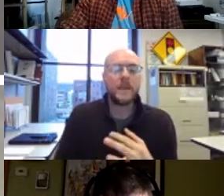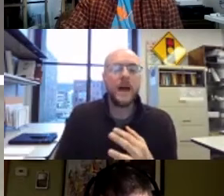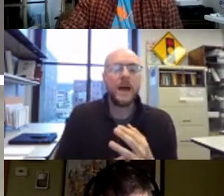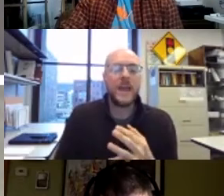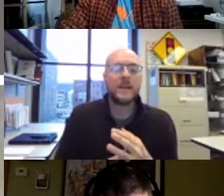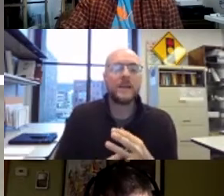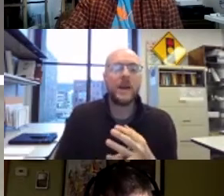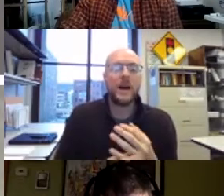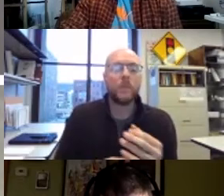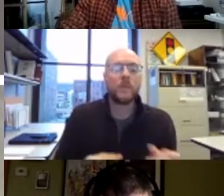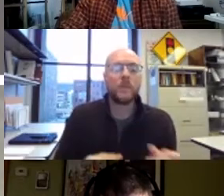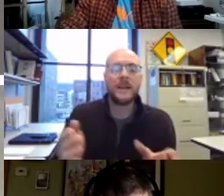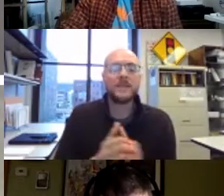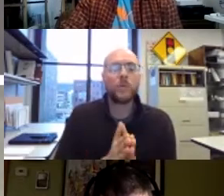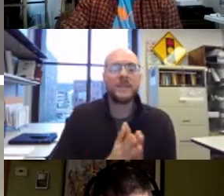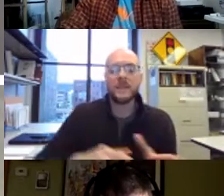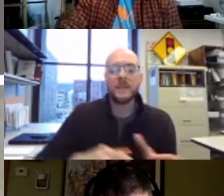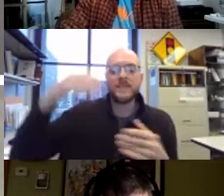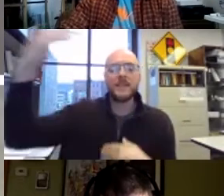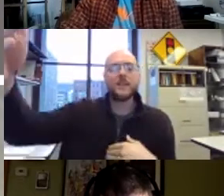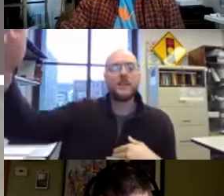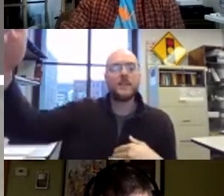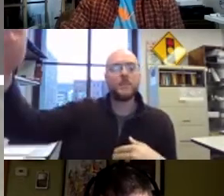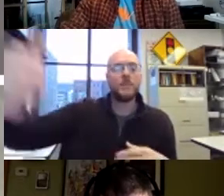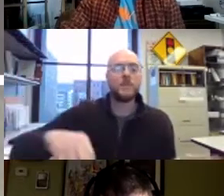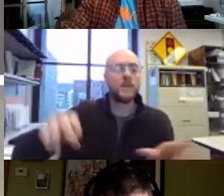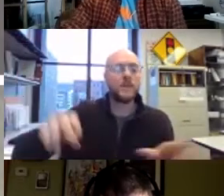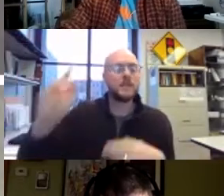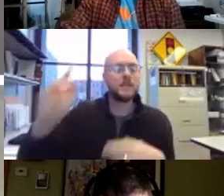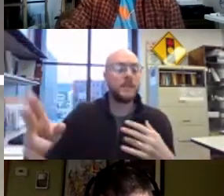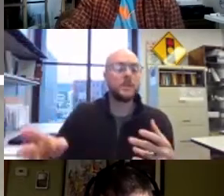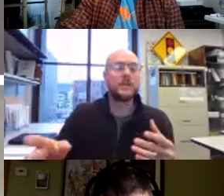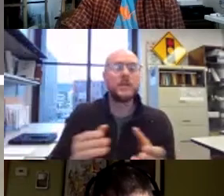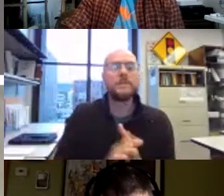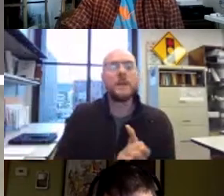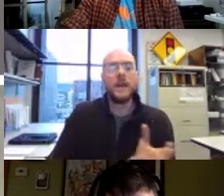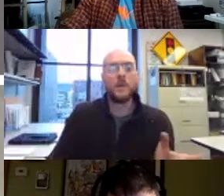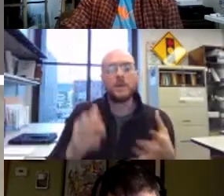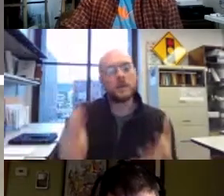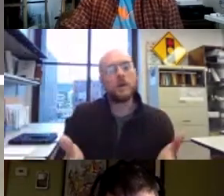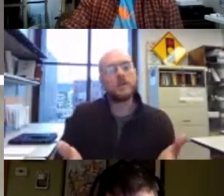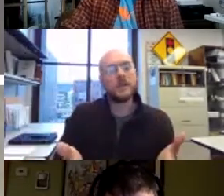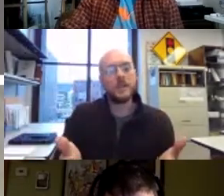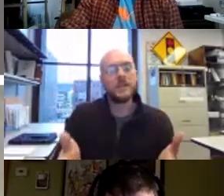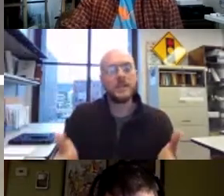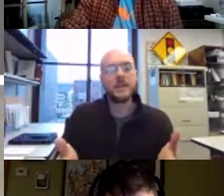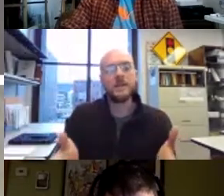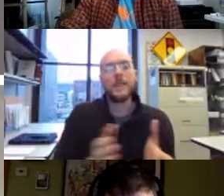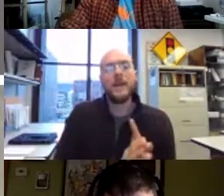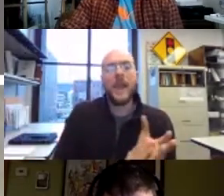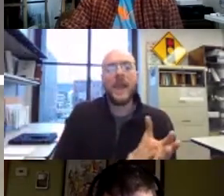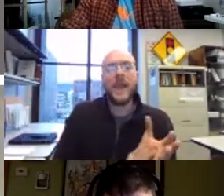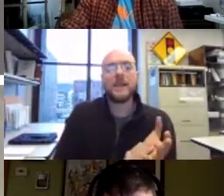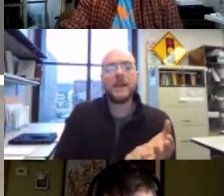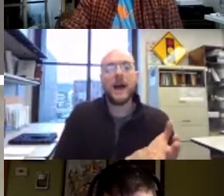signal. And we looked at what the existing condition was with the 2 lanes in each direction and what the proposed condition is